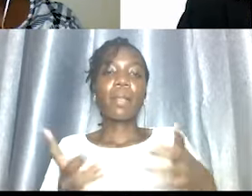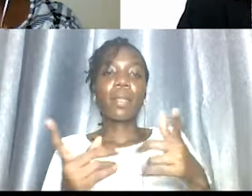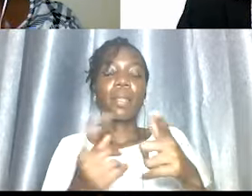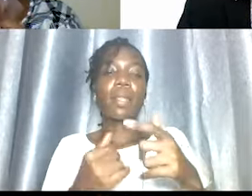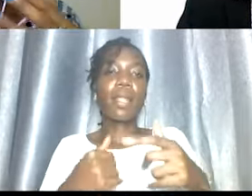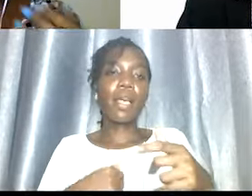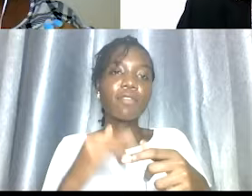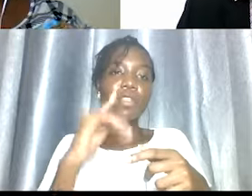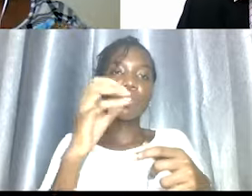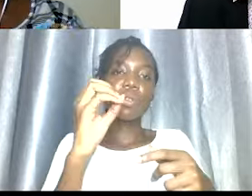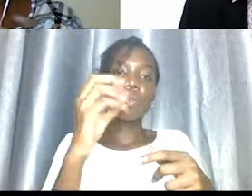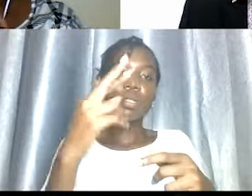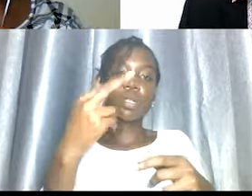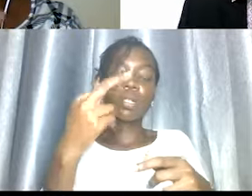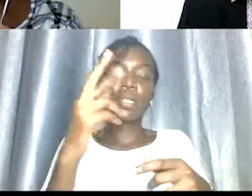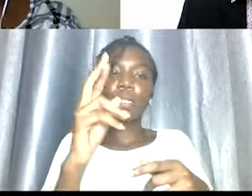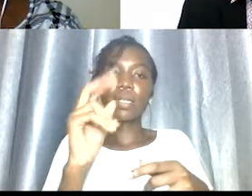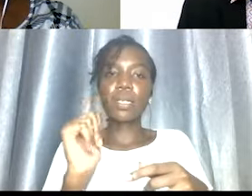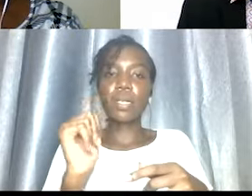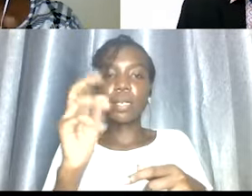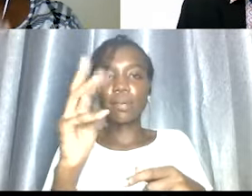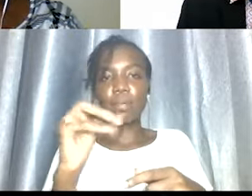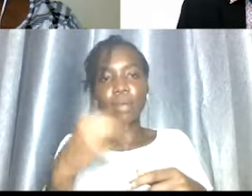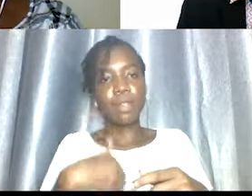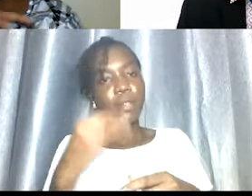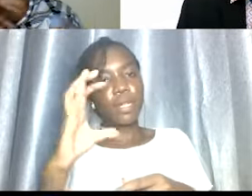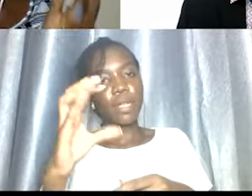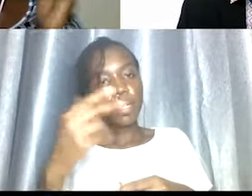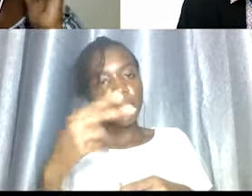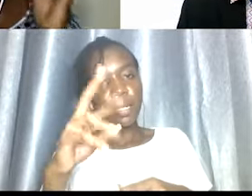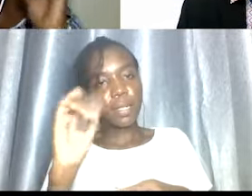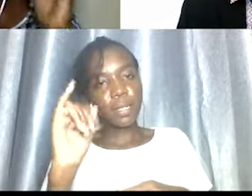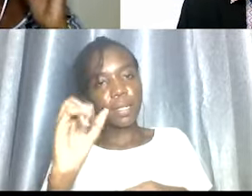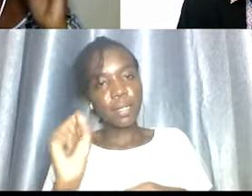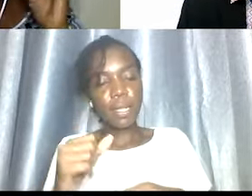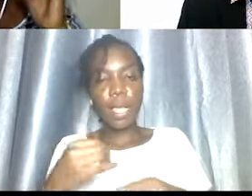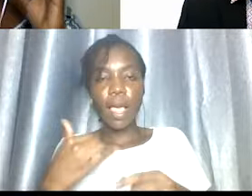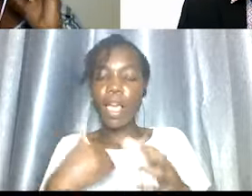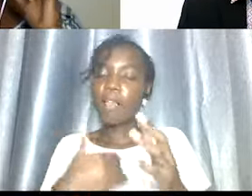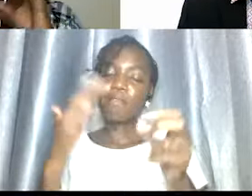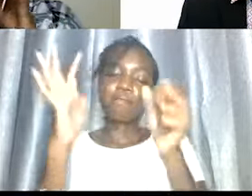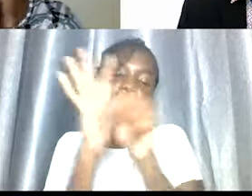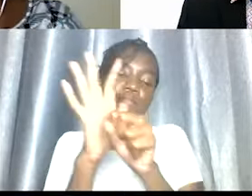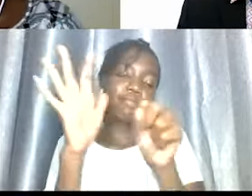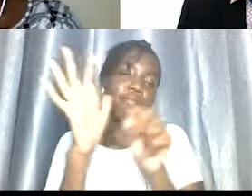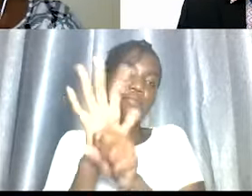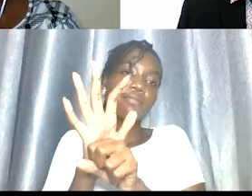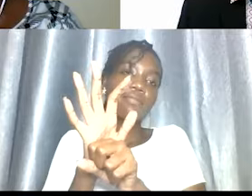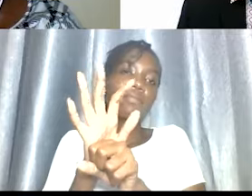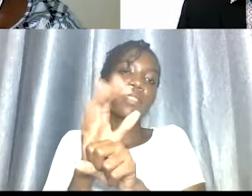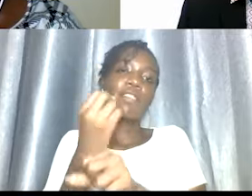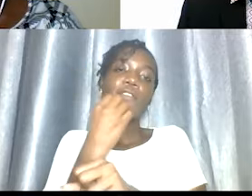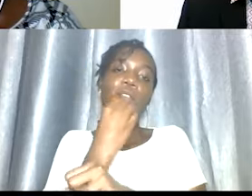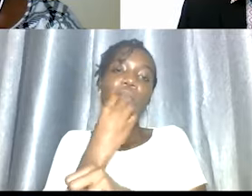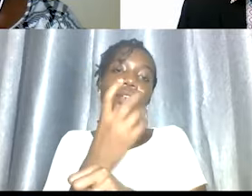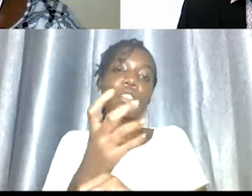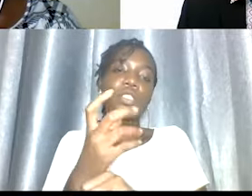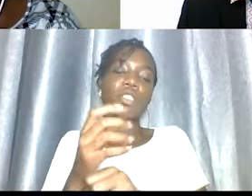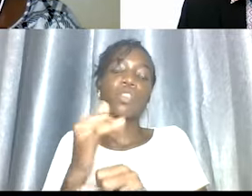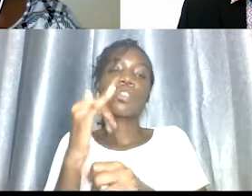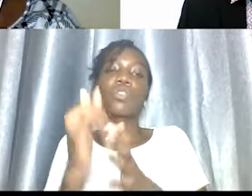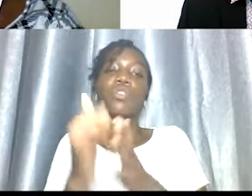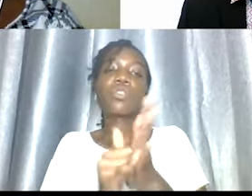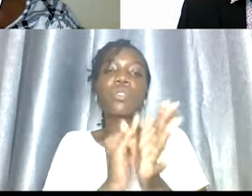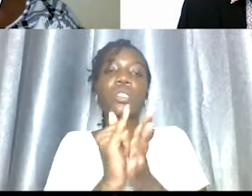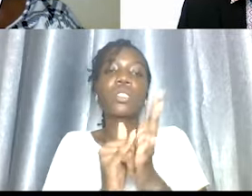Winamo severally. We've had Chris Odongo. We've had Mr. Panessa. There's a lot of information on our YouTube channel. If you're running an